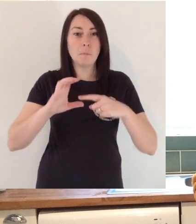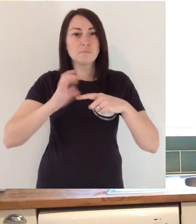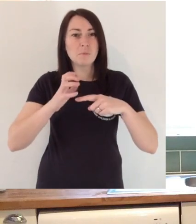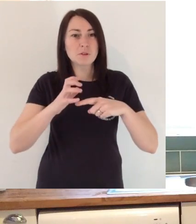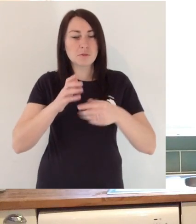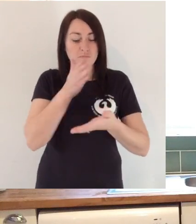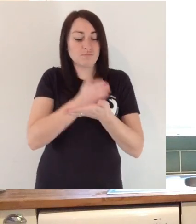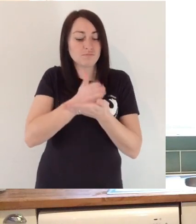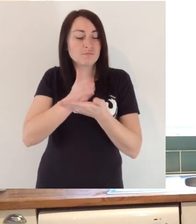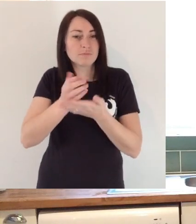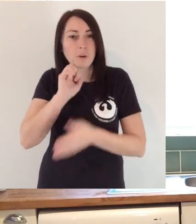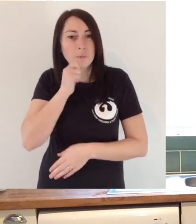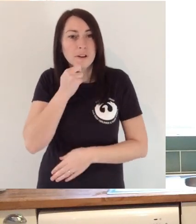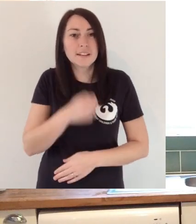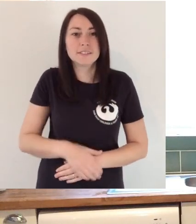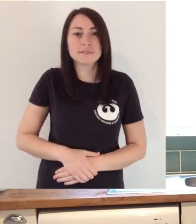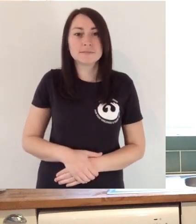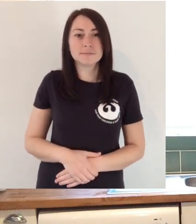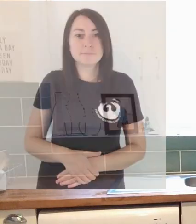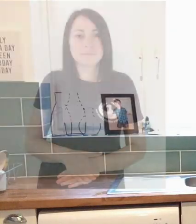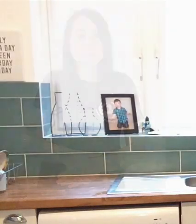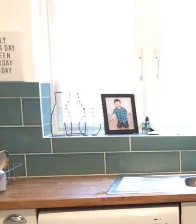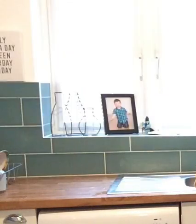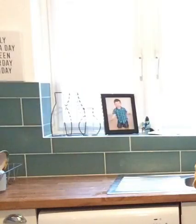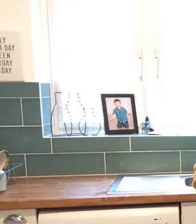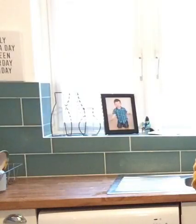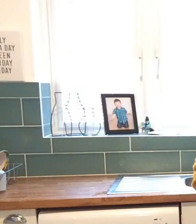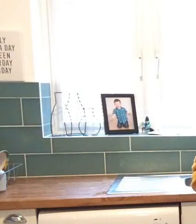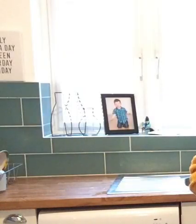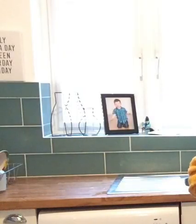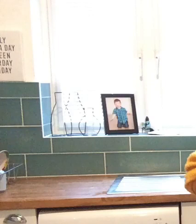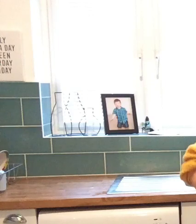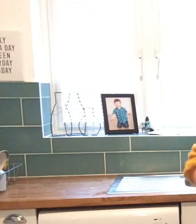And as I said, I've got a couple of mushrooms which I'm just going to dice finely too.